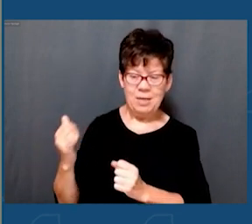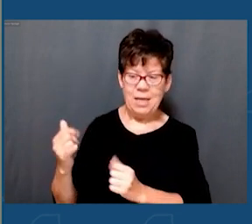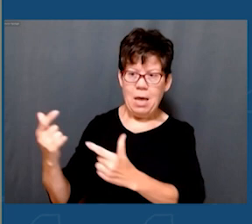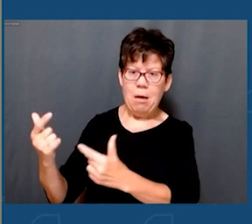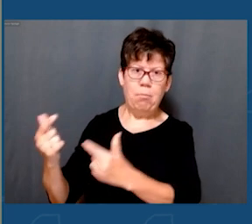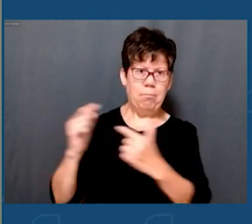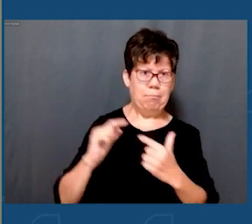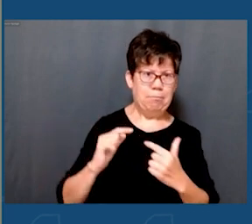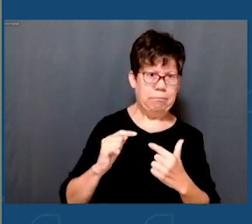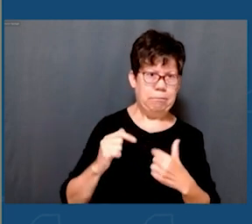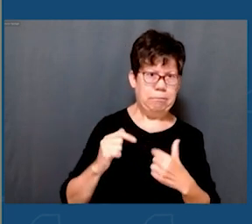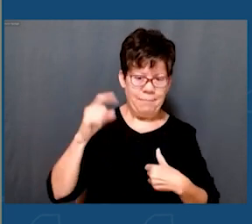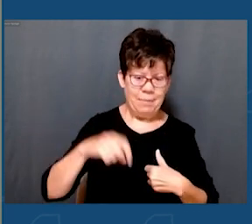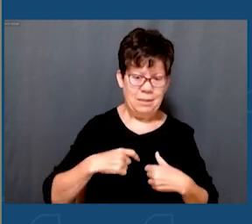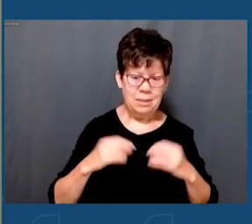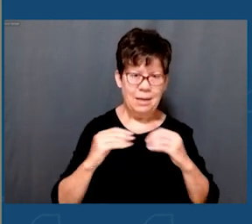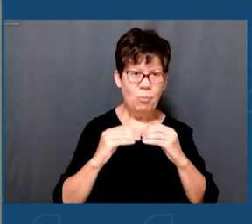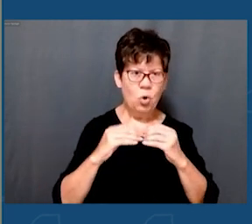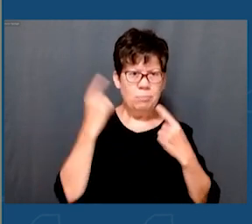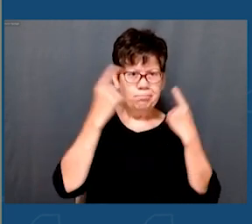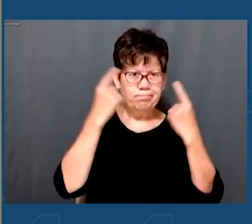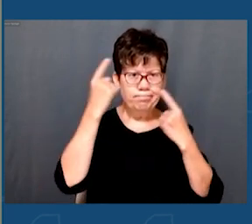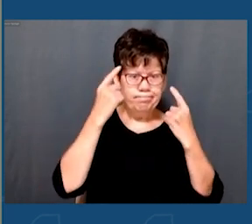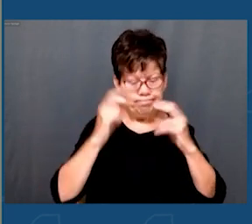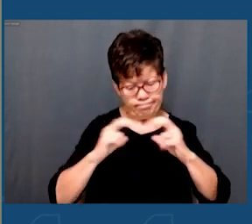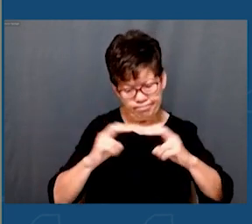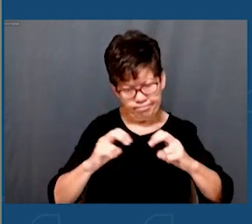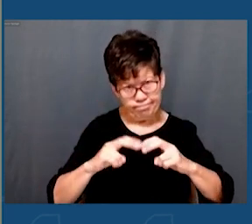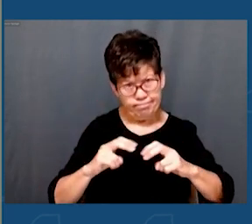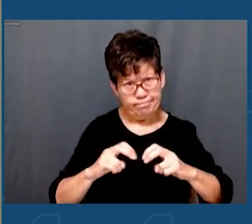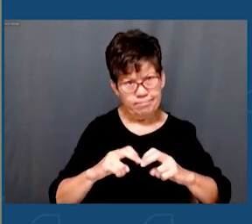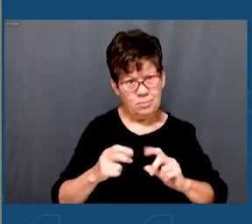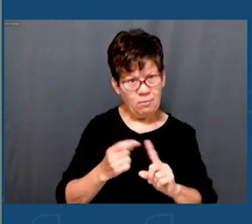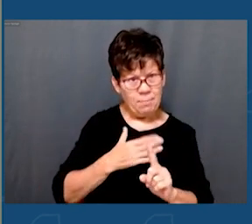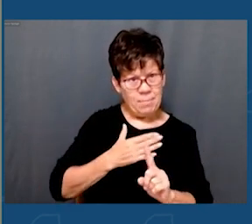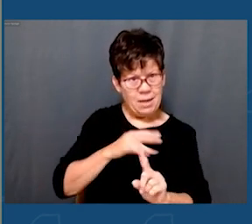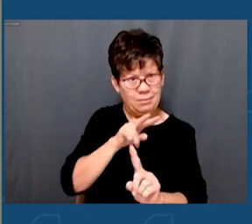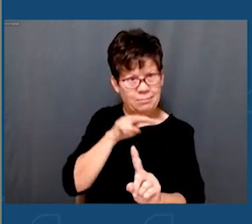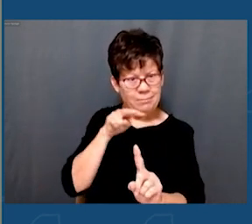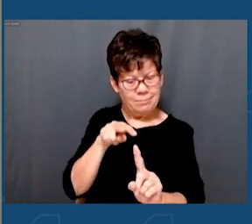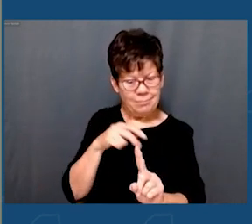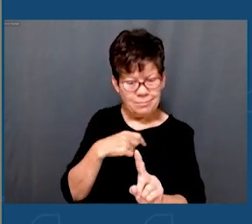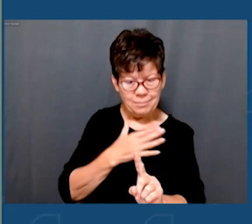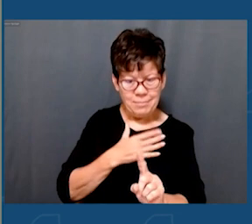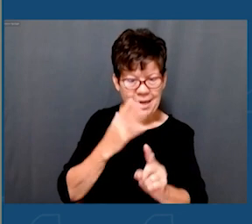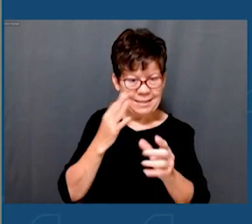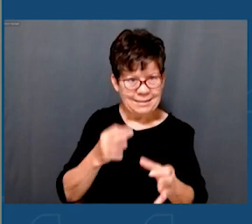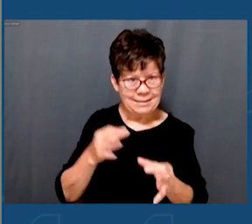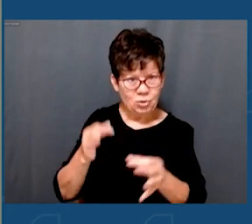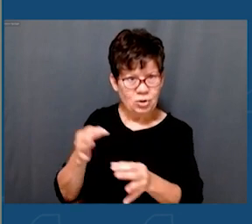more thoughtful analysis from my end to make sure that I'm making decisions that are the best for the